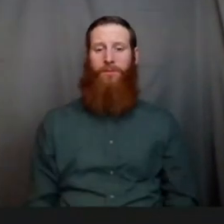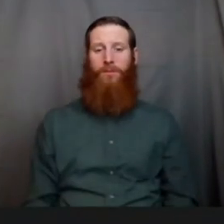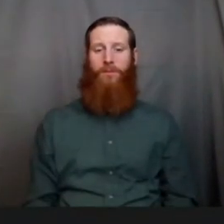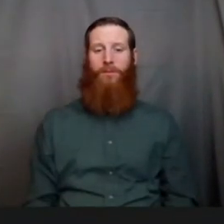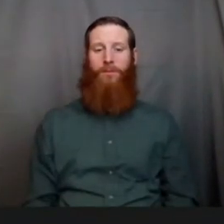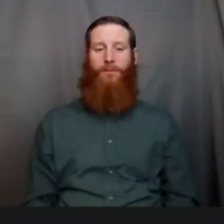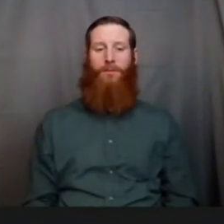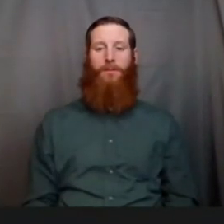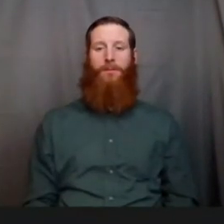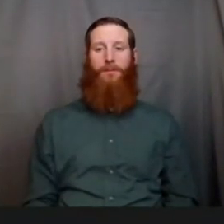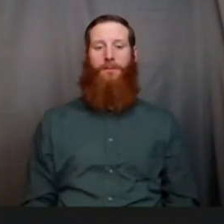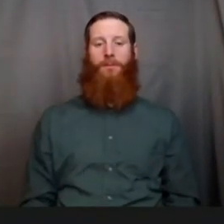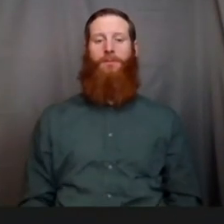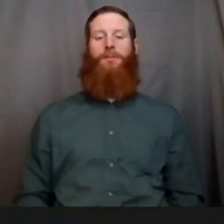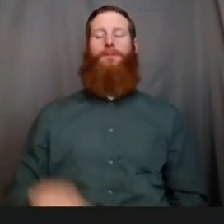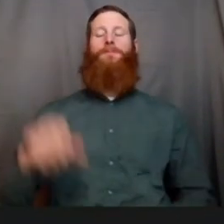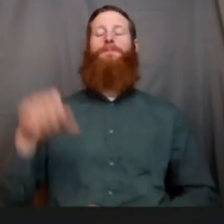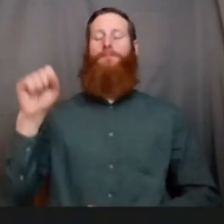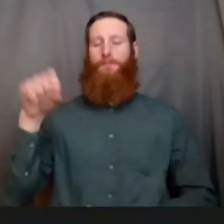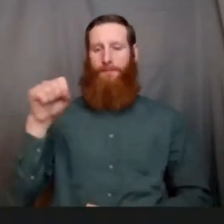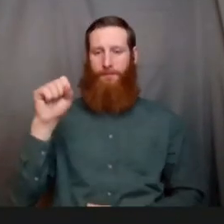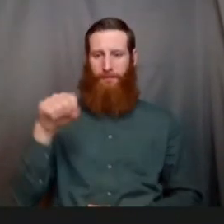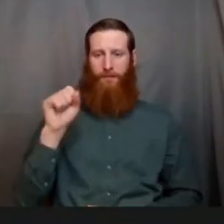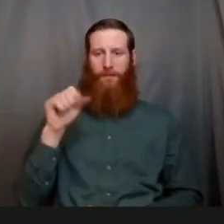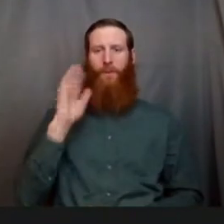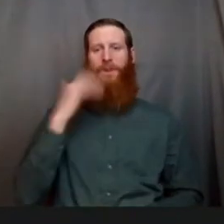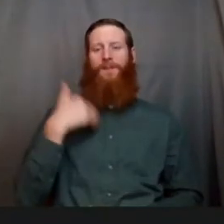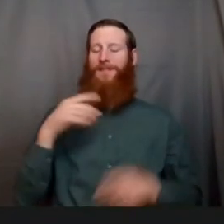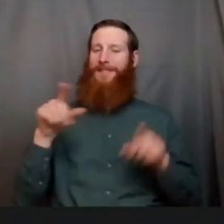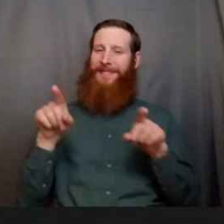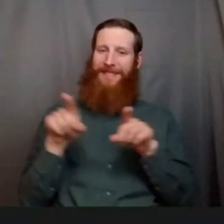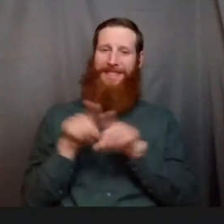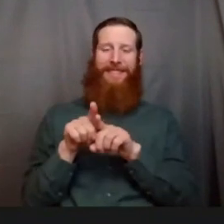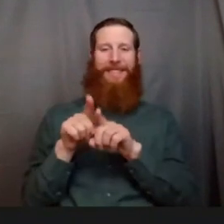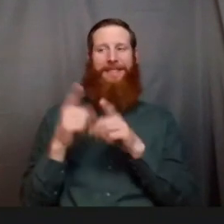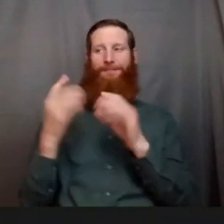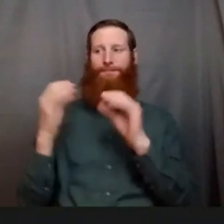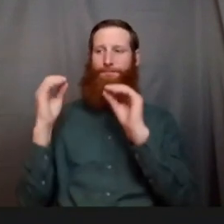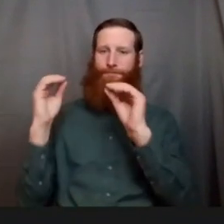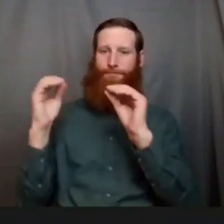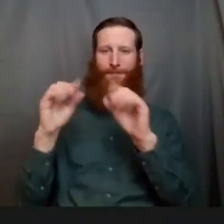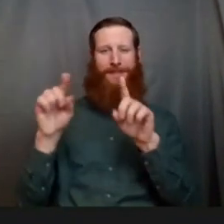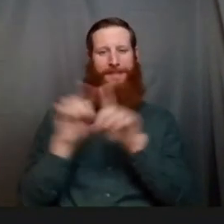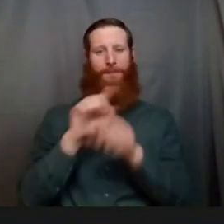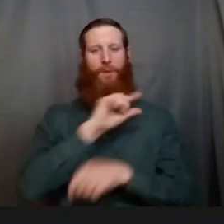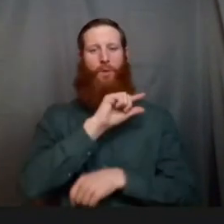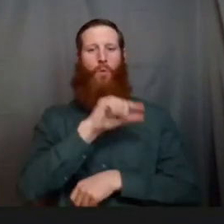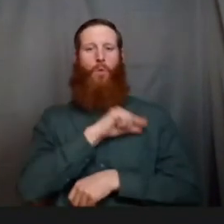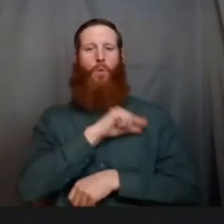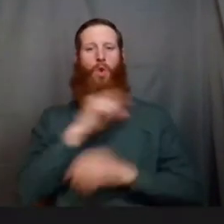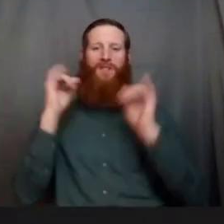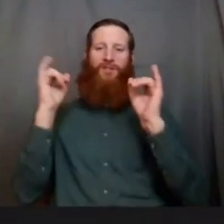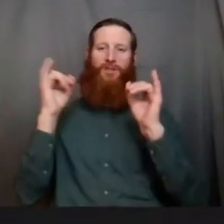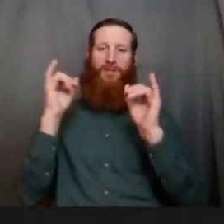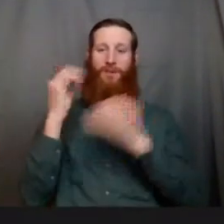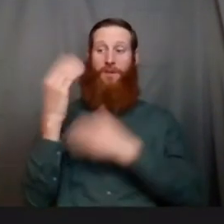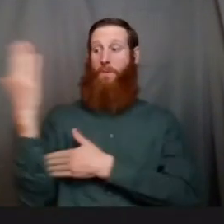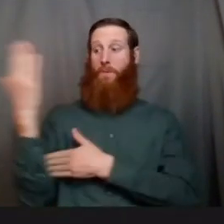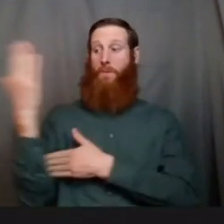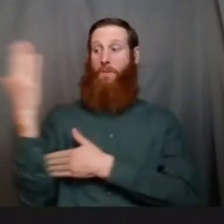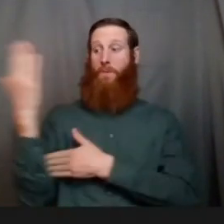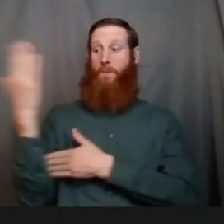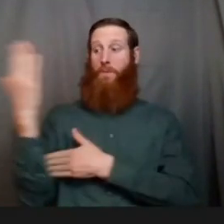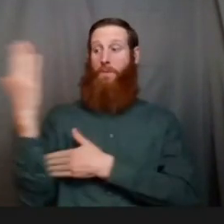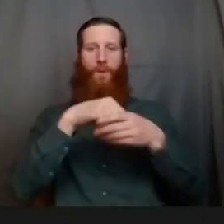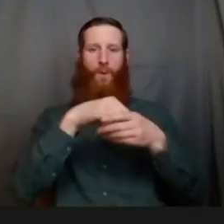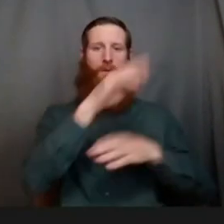Yes. They will. We will have the same instruction, that same quality instruction that's in the AM will be part of the PM and vice